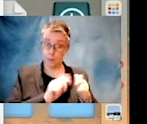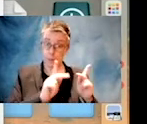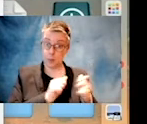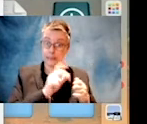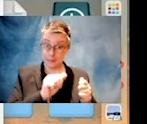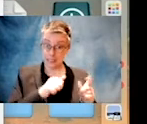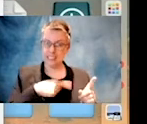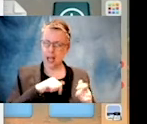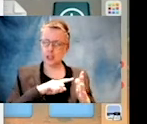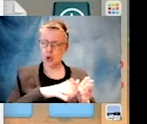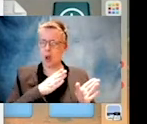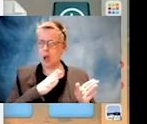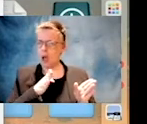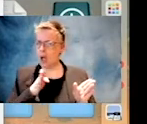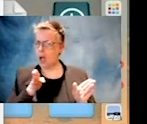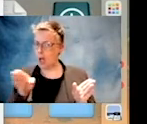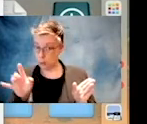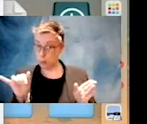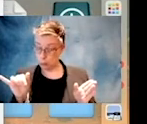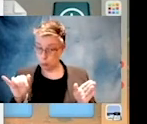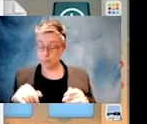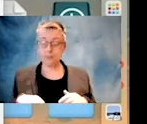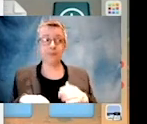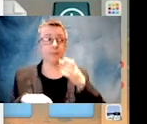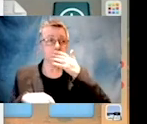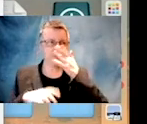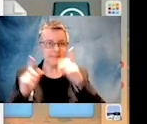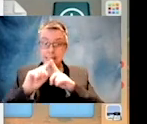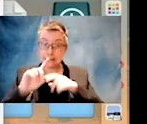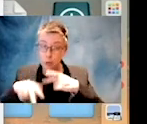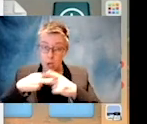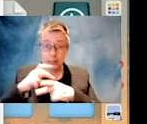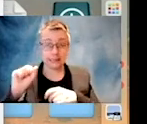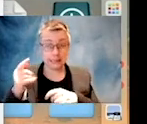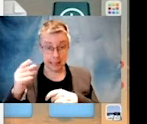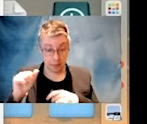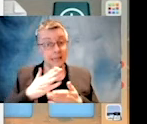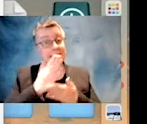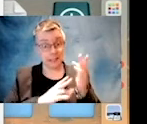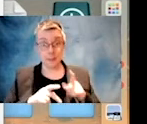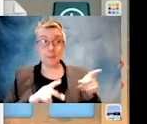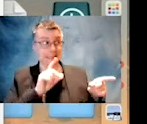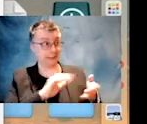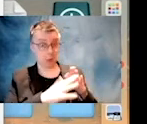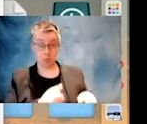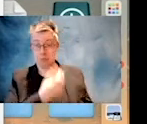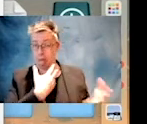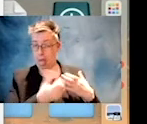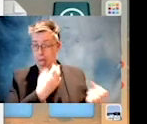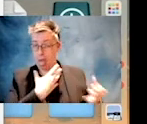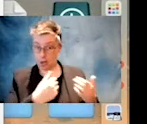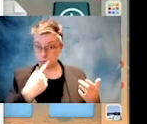and was working in other, um, with other kinds of stigma. And there were people who weren't happy with me about that.